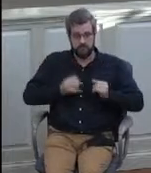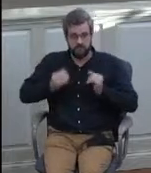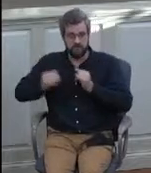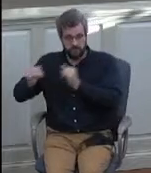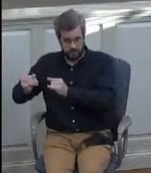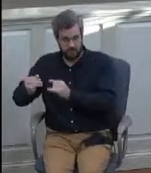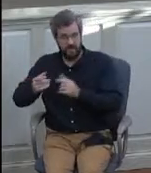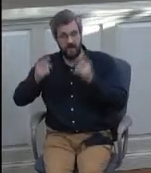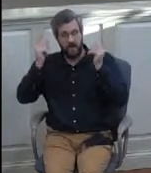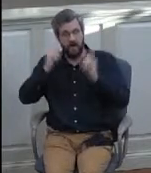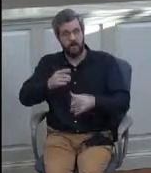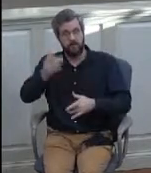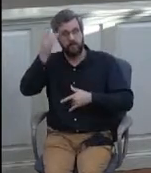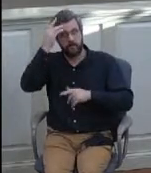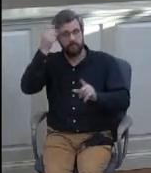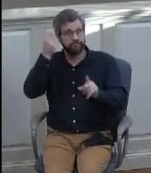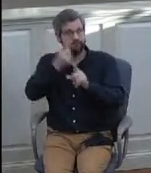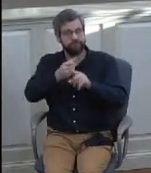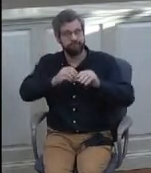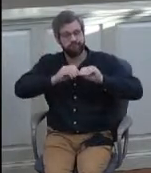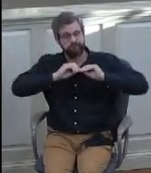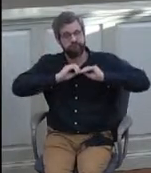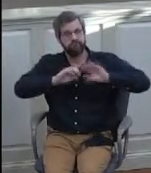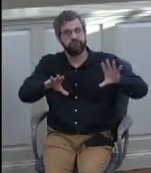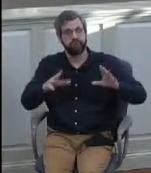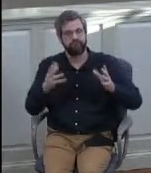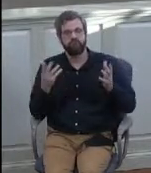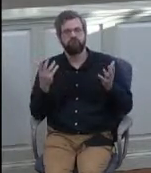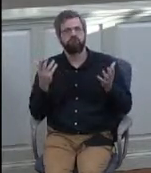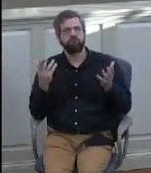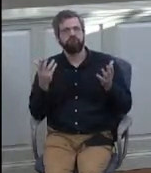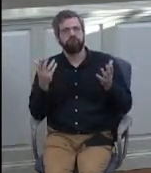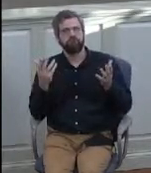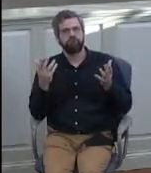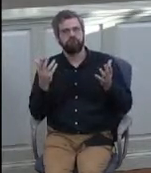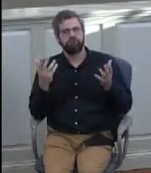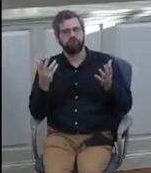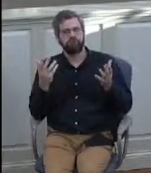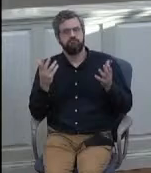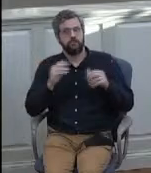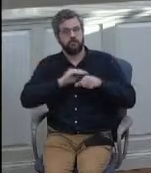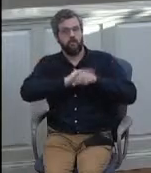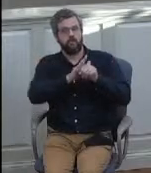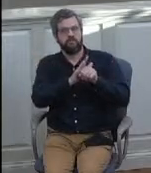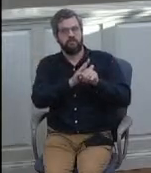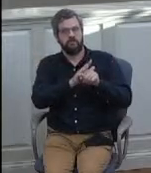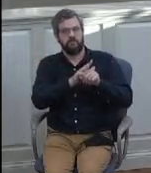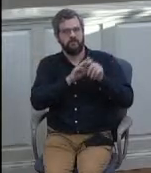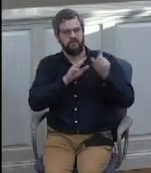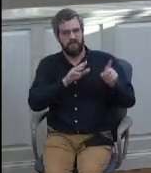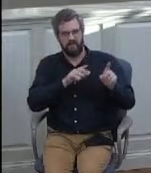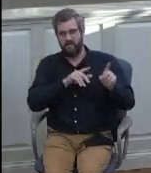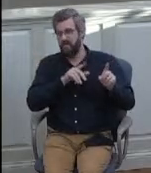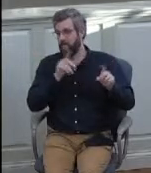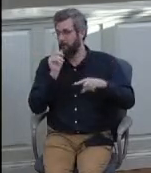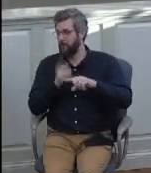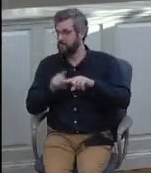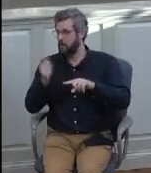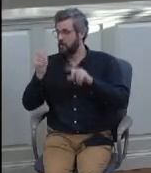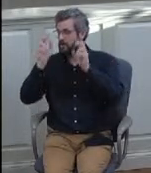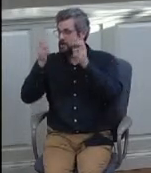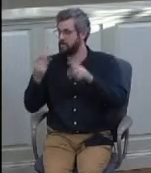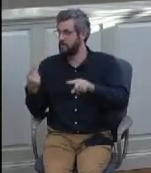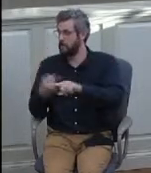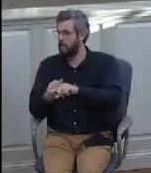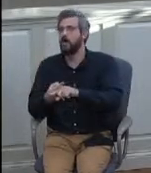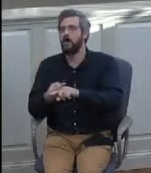like a pandemic roll around, that can directly be related to those issues we already had, it